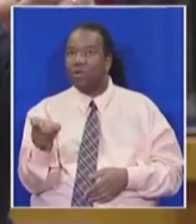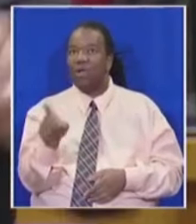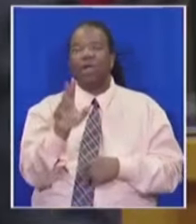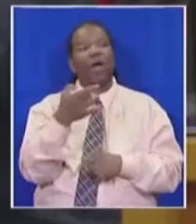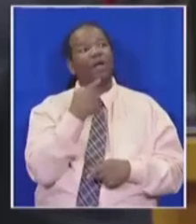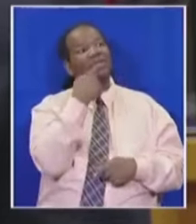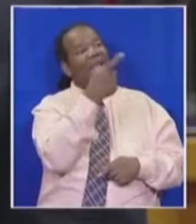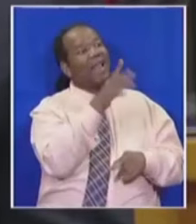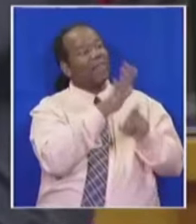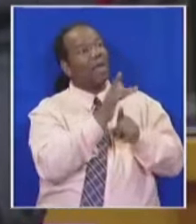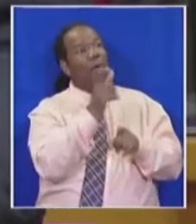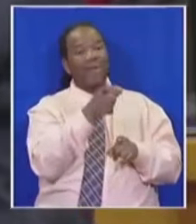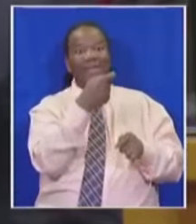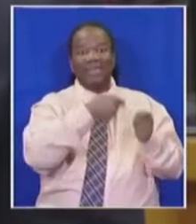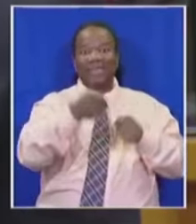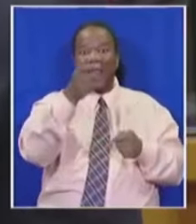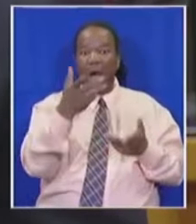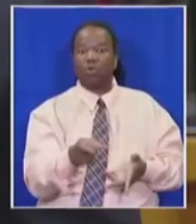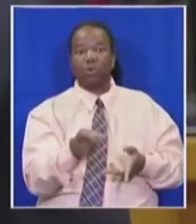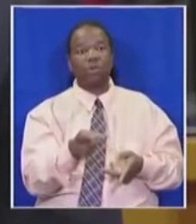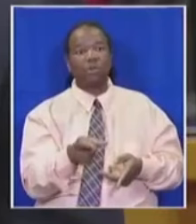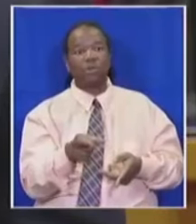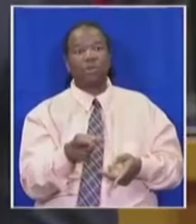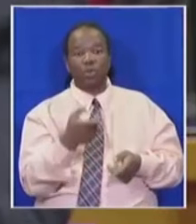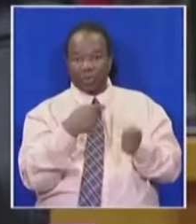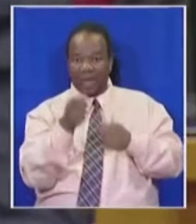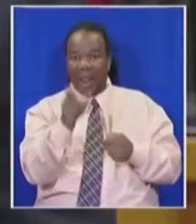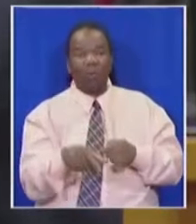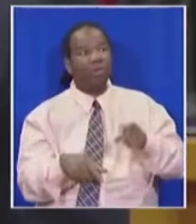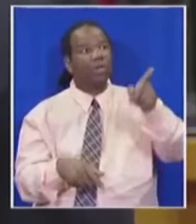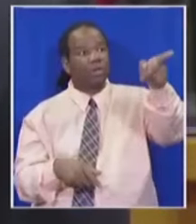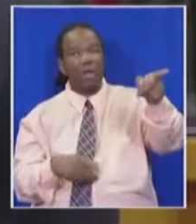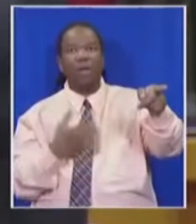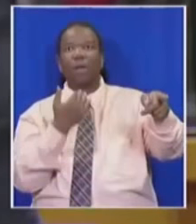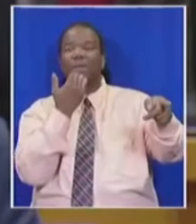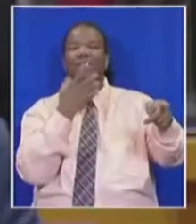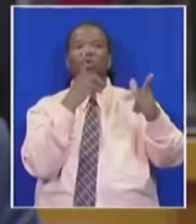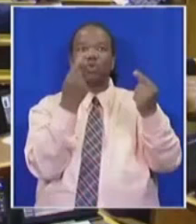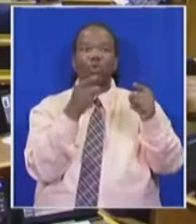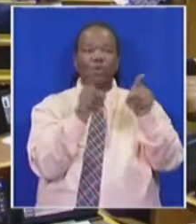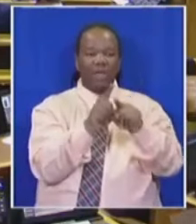word sellout and that you afford our speakers the same courtesy you've afforded to Minister Davies.